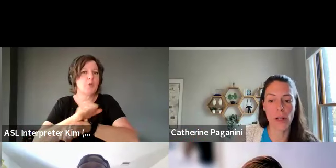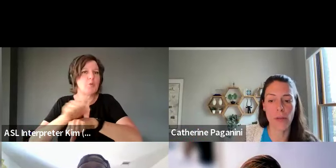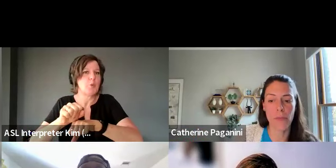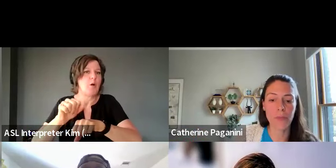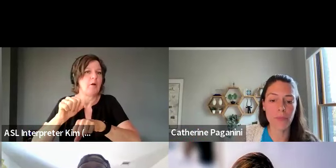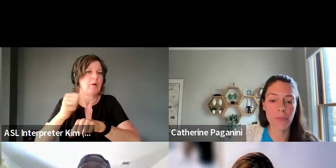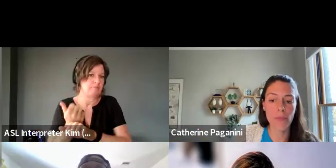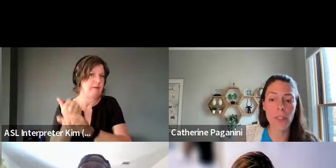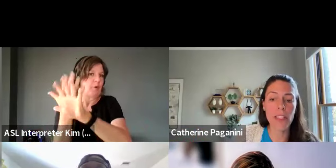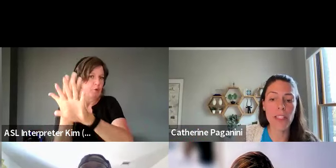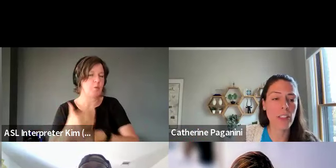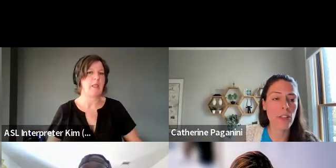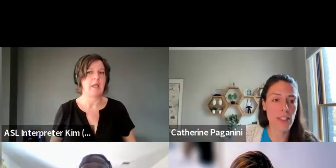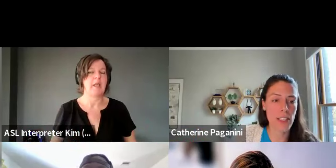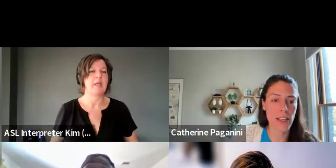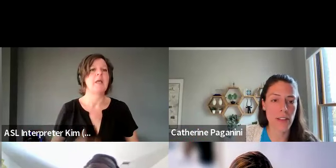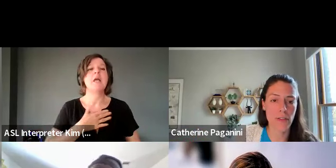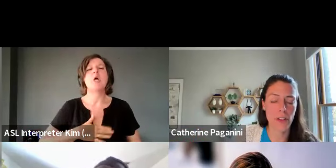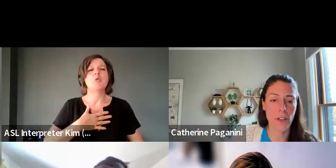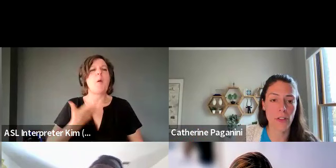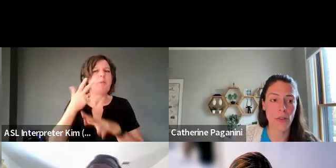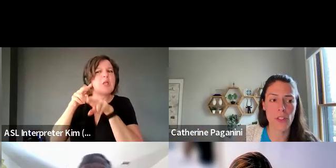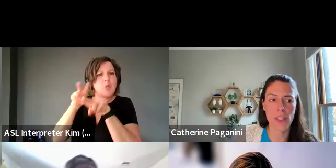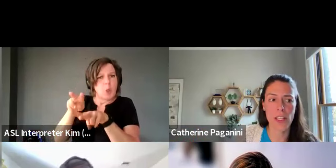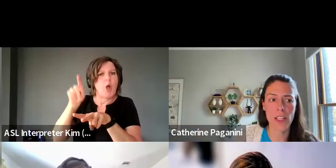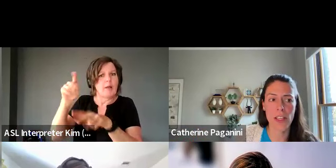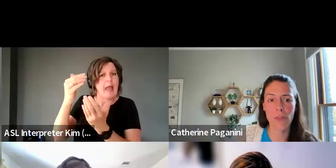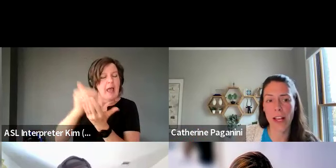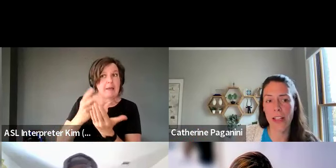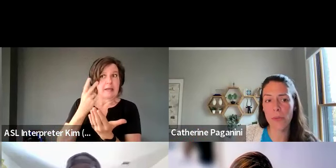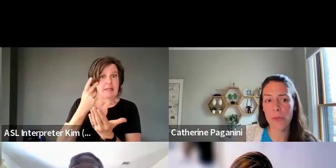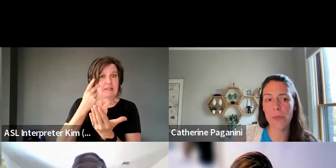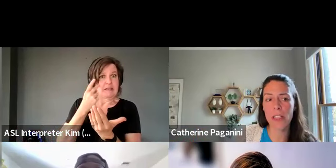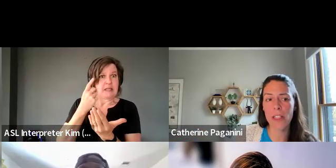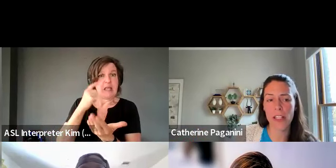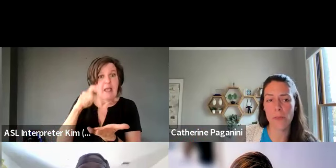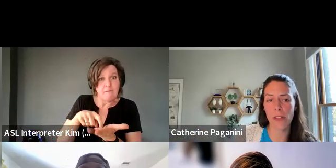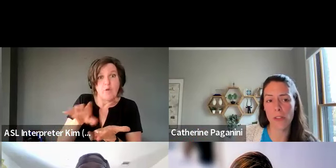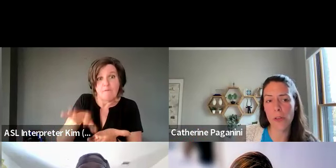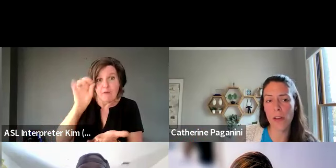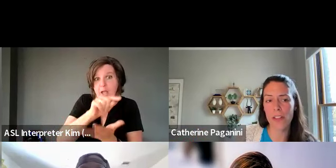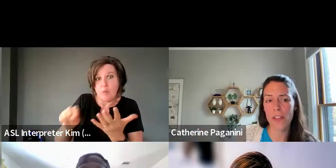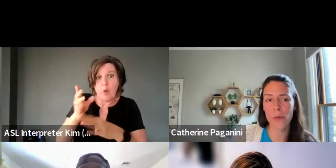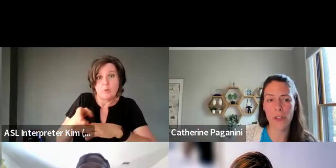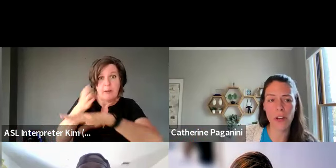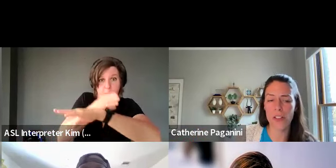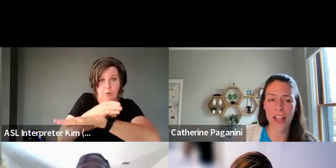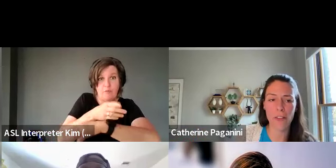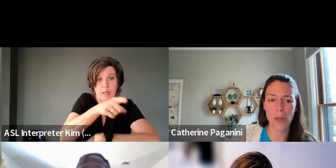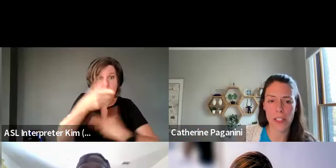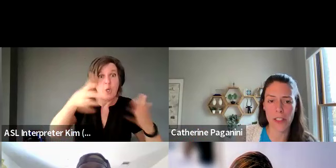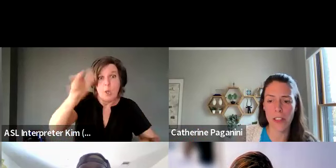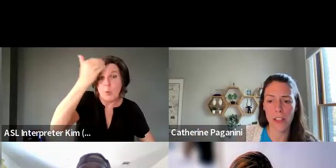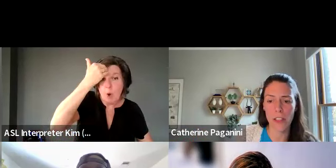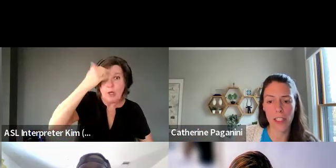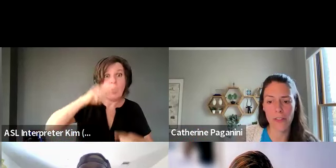So please have a look and see if you see or find the improvements, if that's something you knew about, is it new or not? Because I